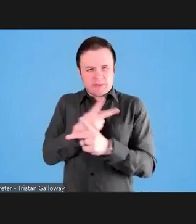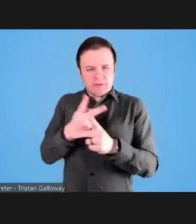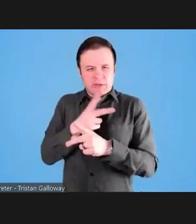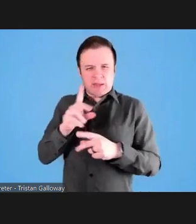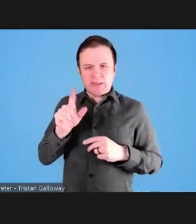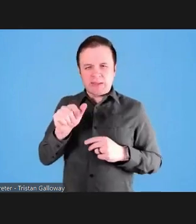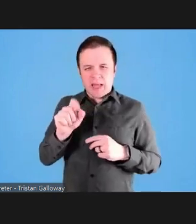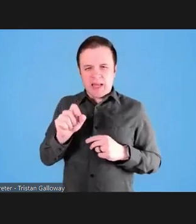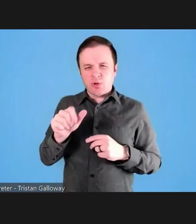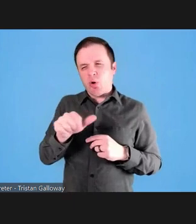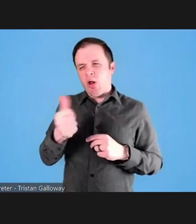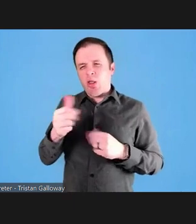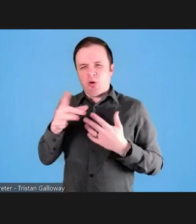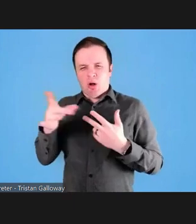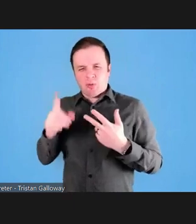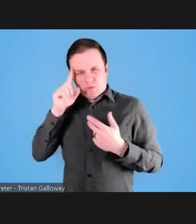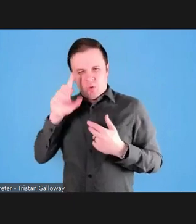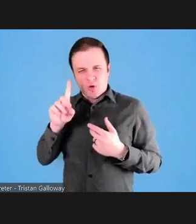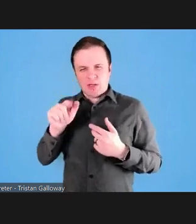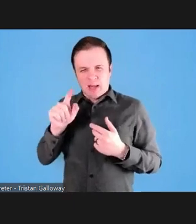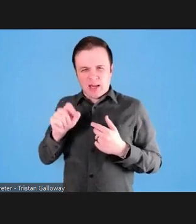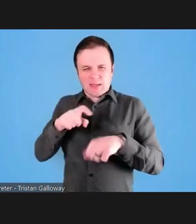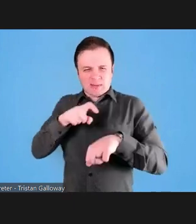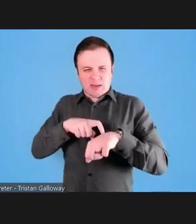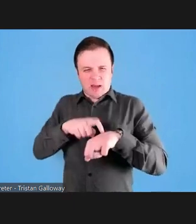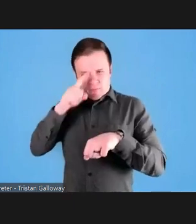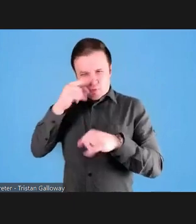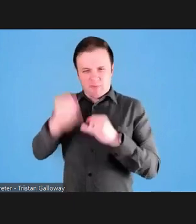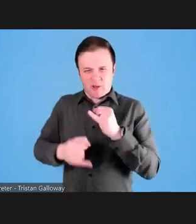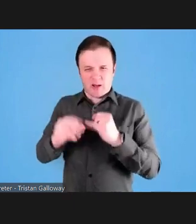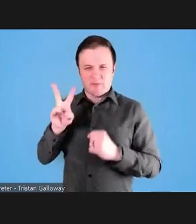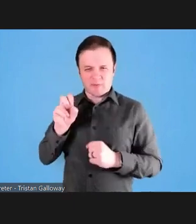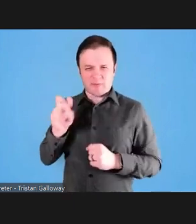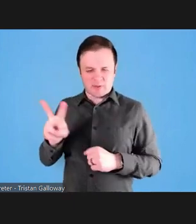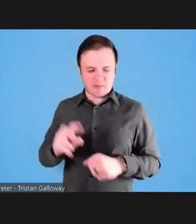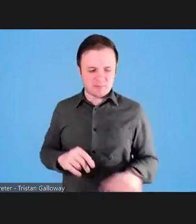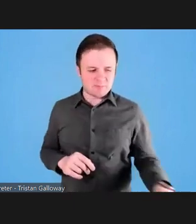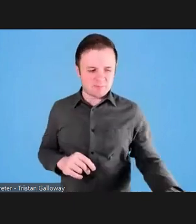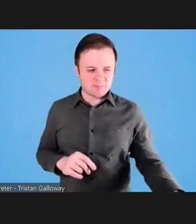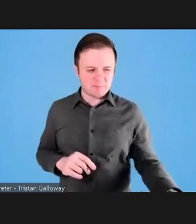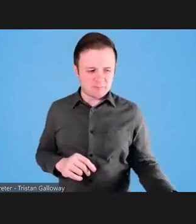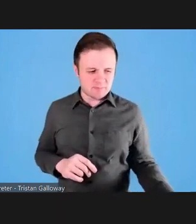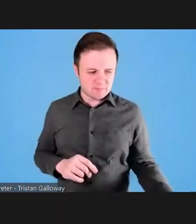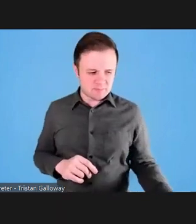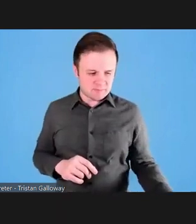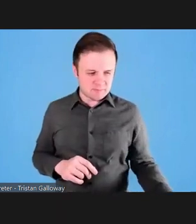alternative date and time for the final virtual meeting.